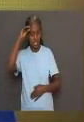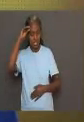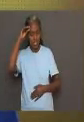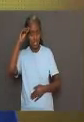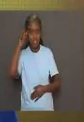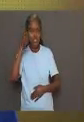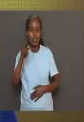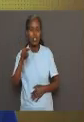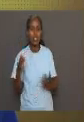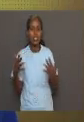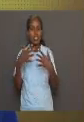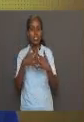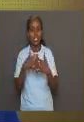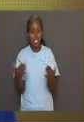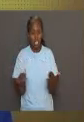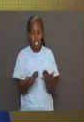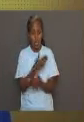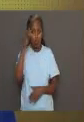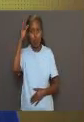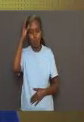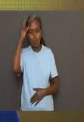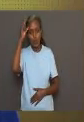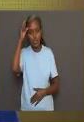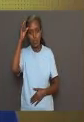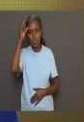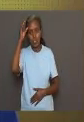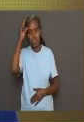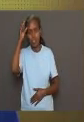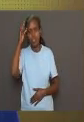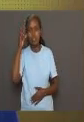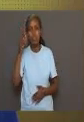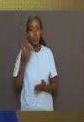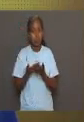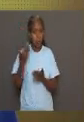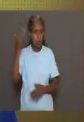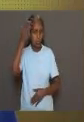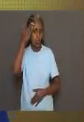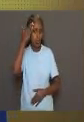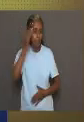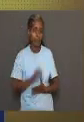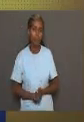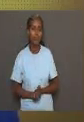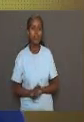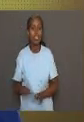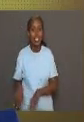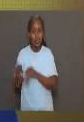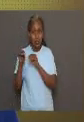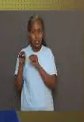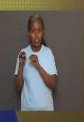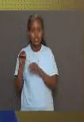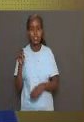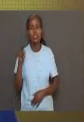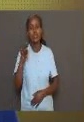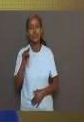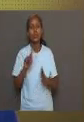will integrate new concepts into what we already know. Students, we